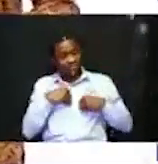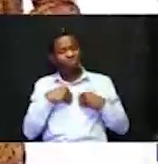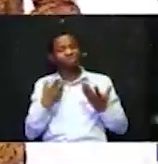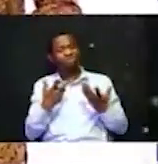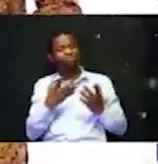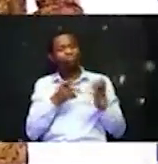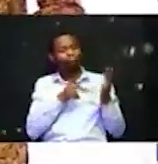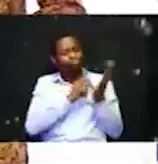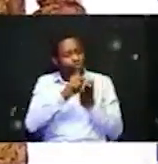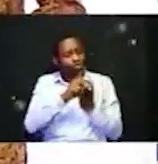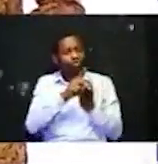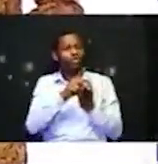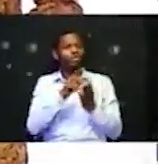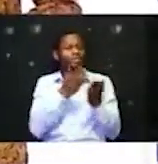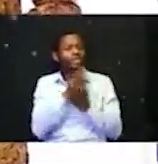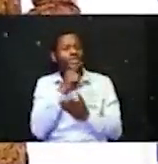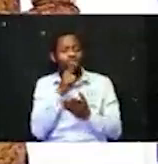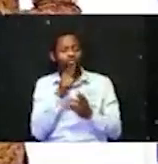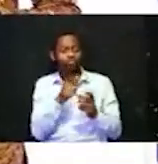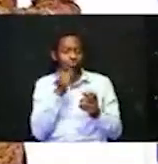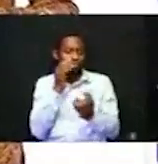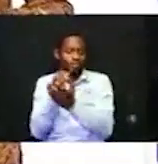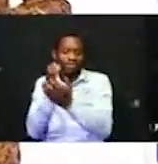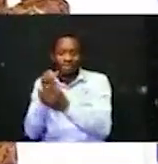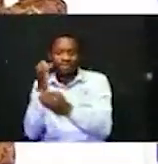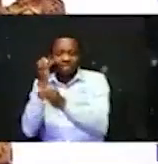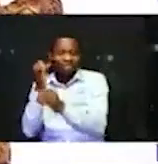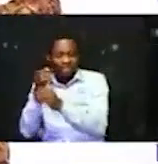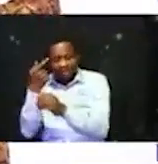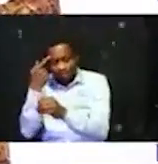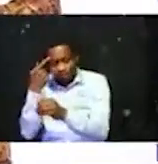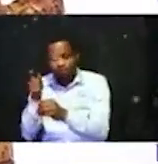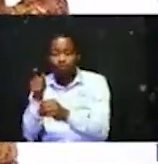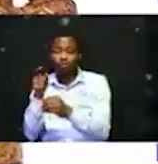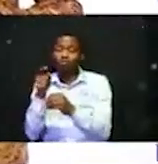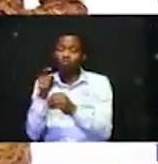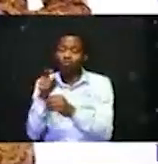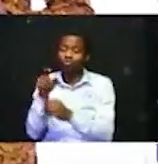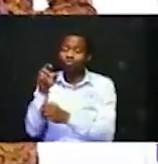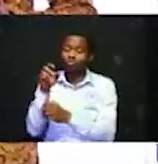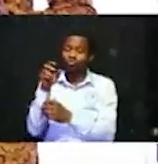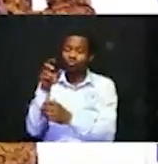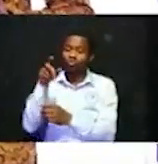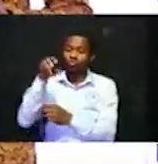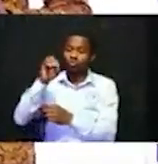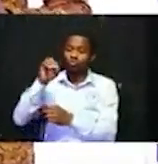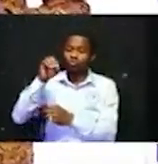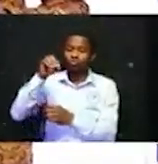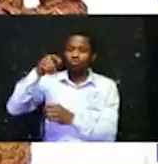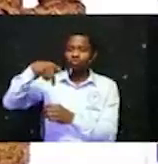the orphans and widows in their distress and to keep oneself from being